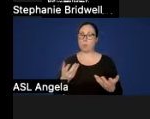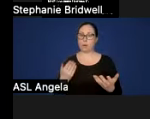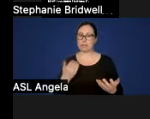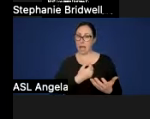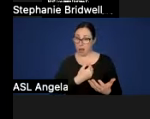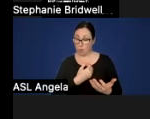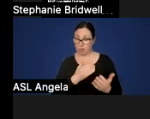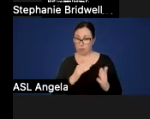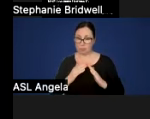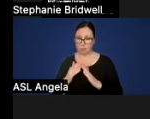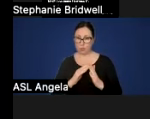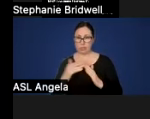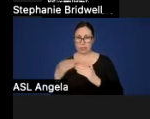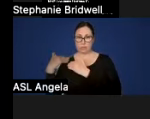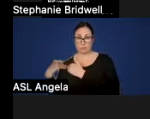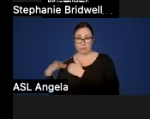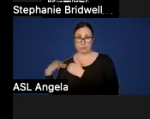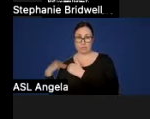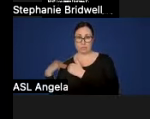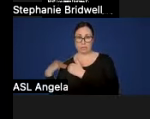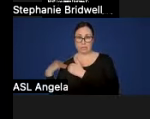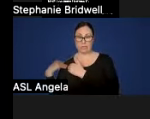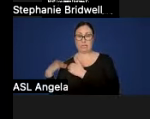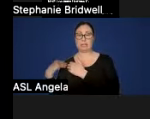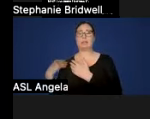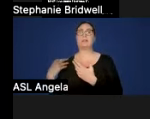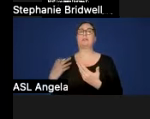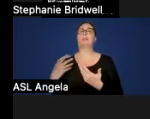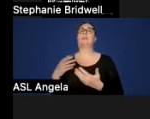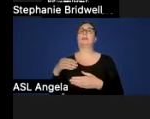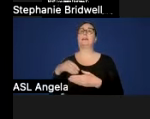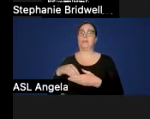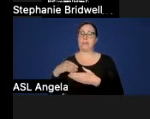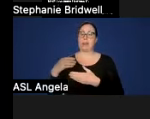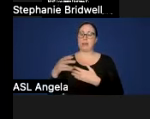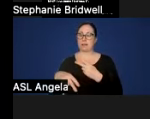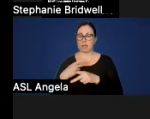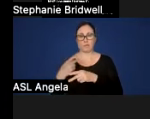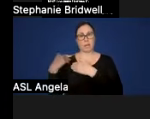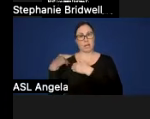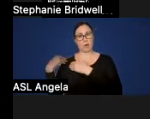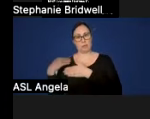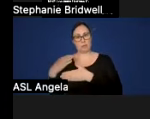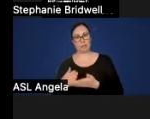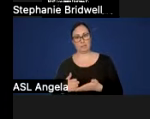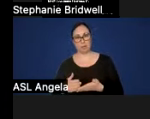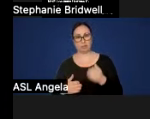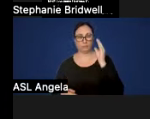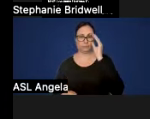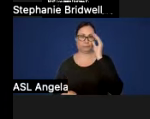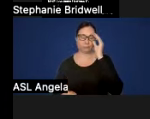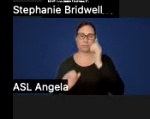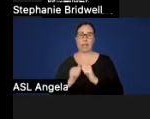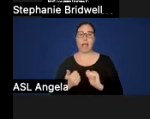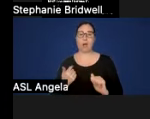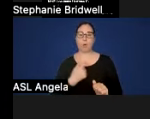responsibility in that kind of accountability piece, right? And how we view